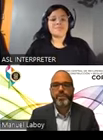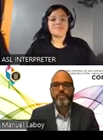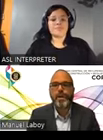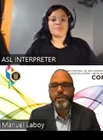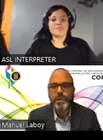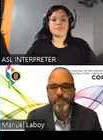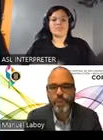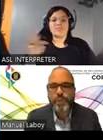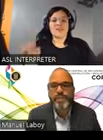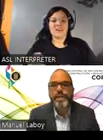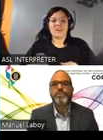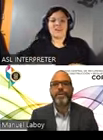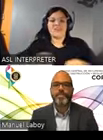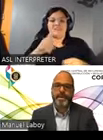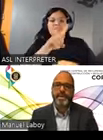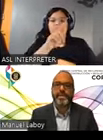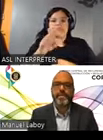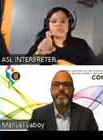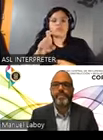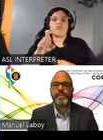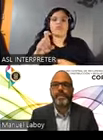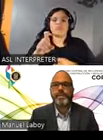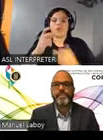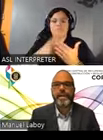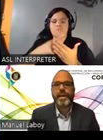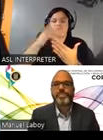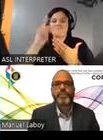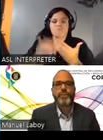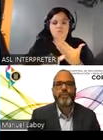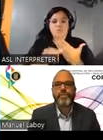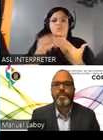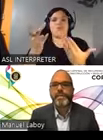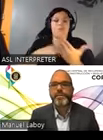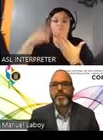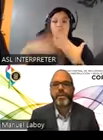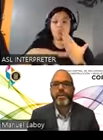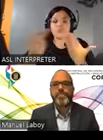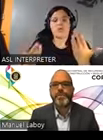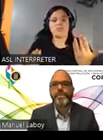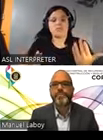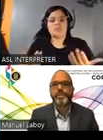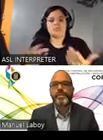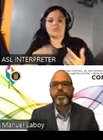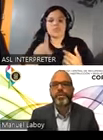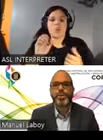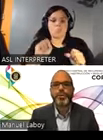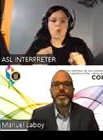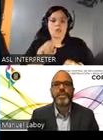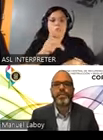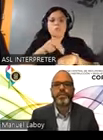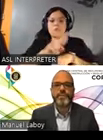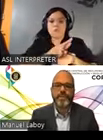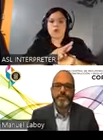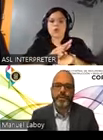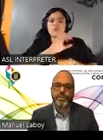hundreds of projects and programs has already been identified and approved by the Puerto Rico Energy Bureau to ensure that